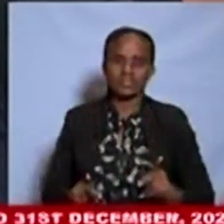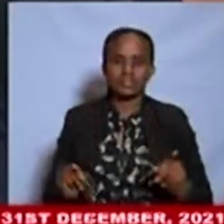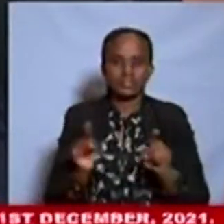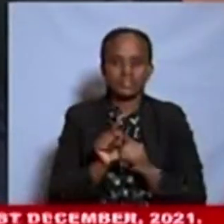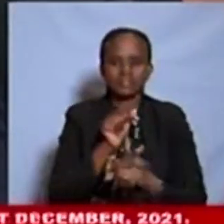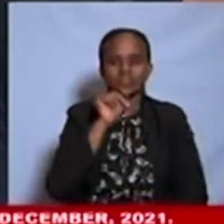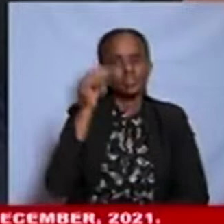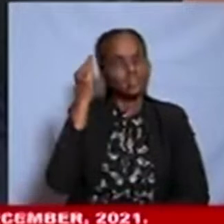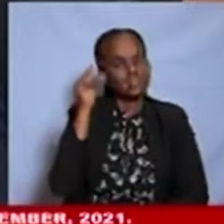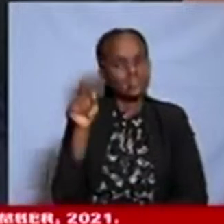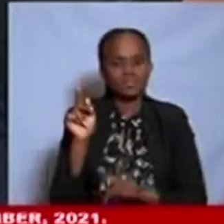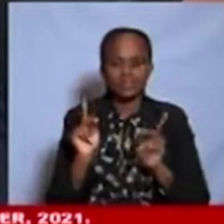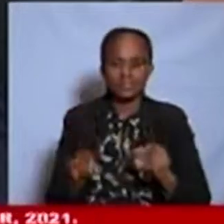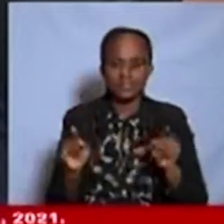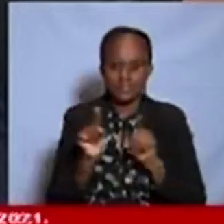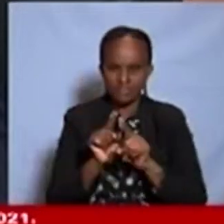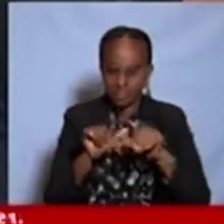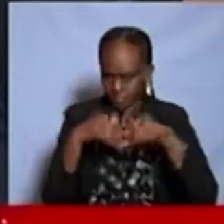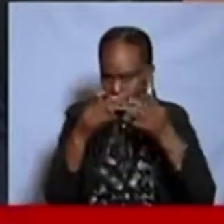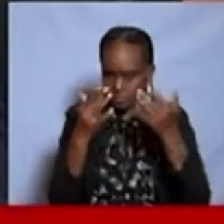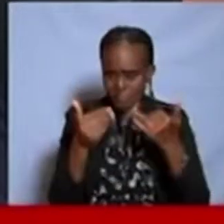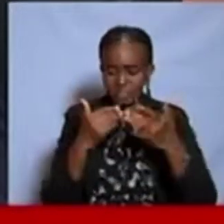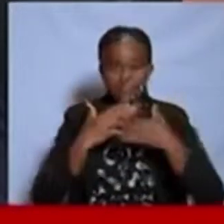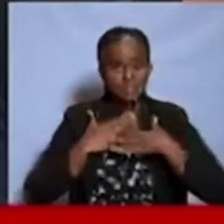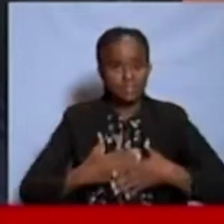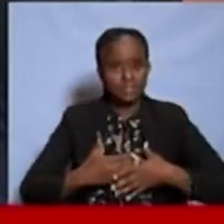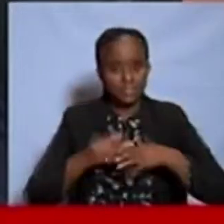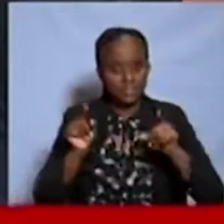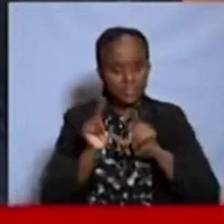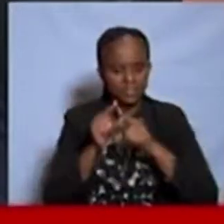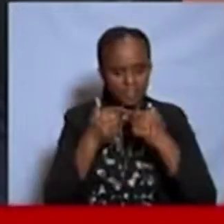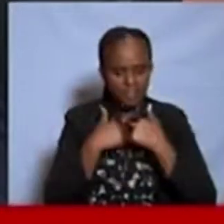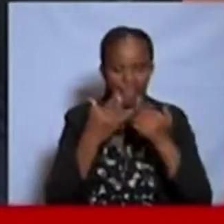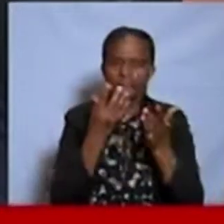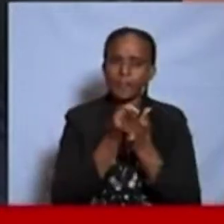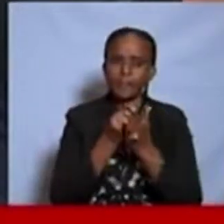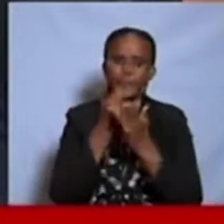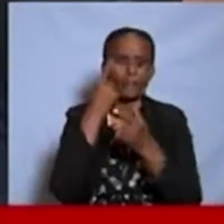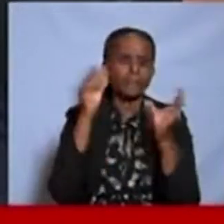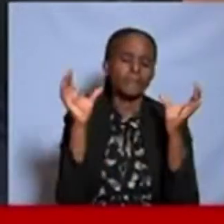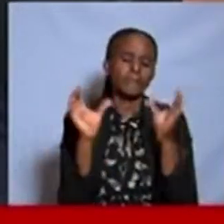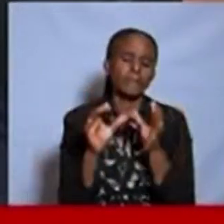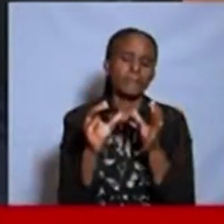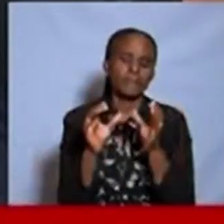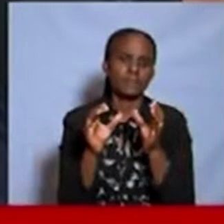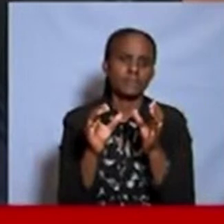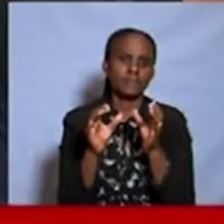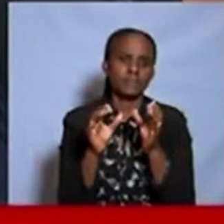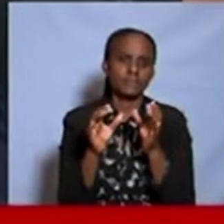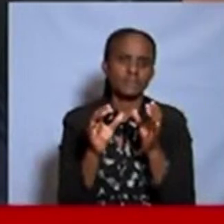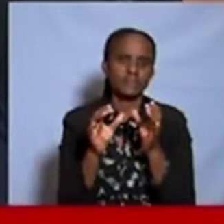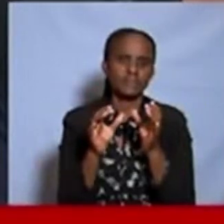known. This person was given leave when he had money for the council.